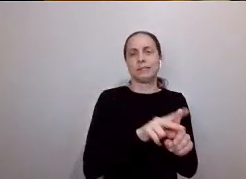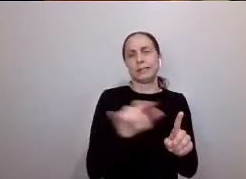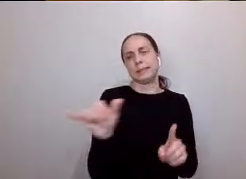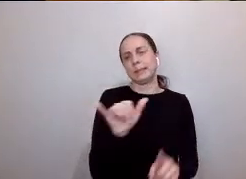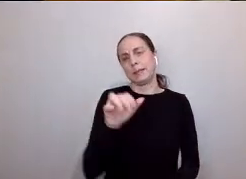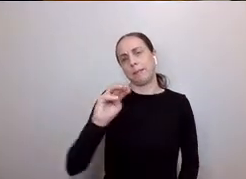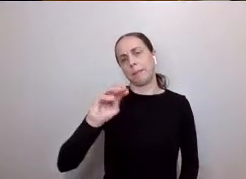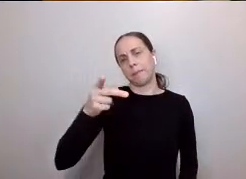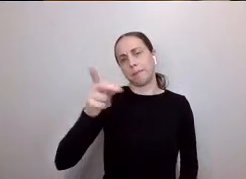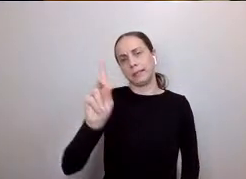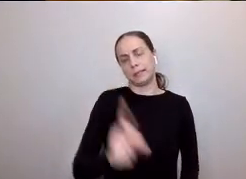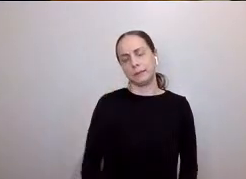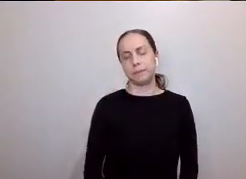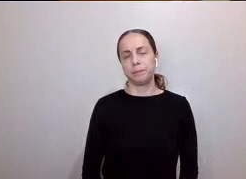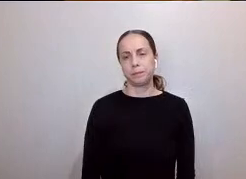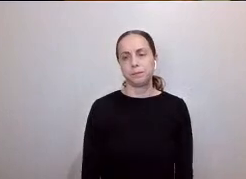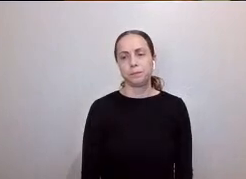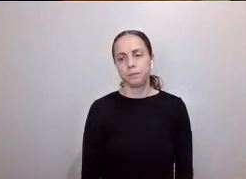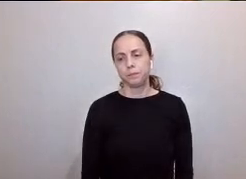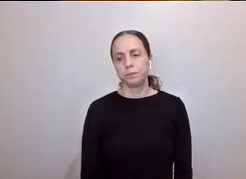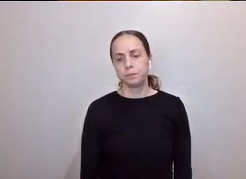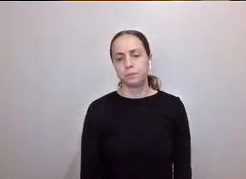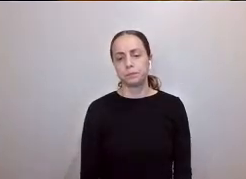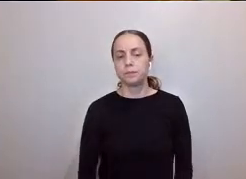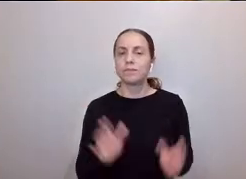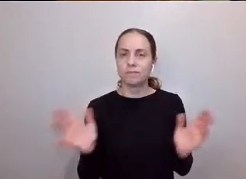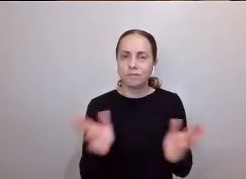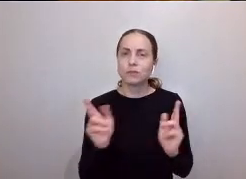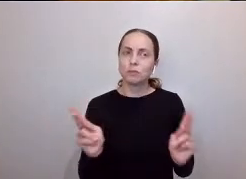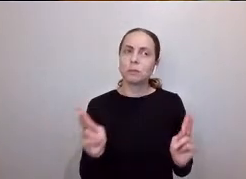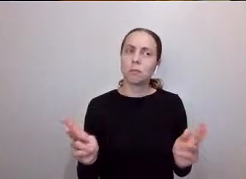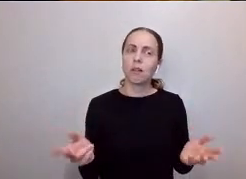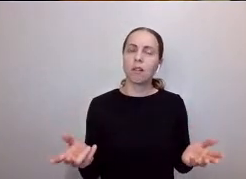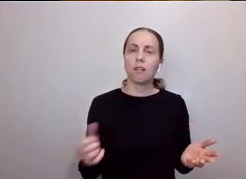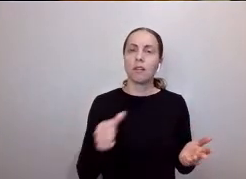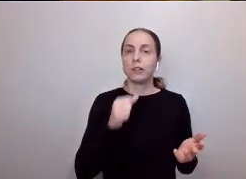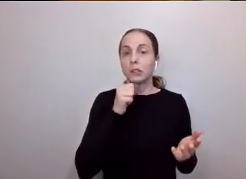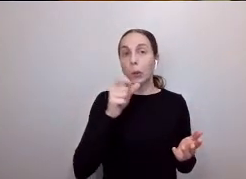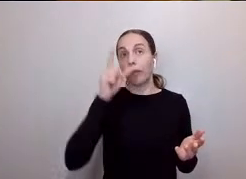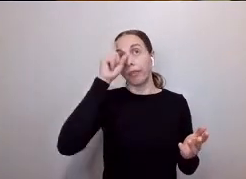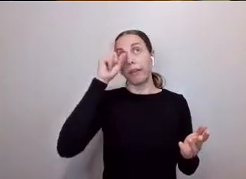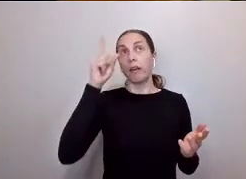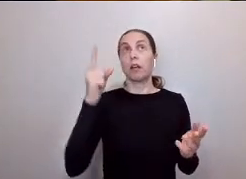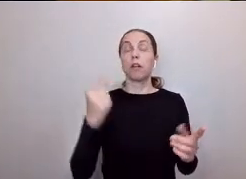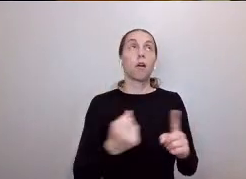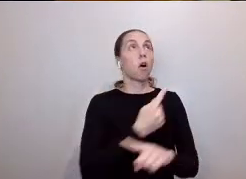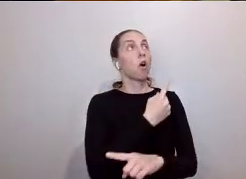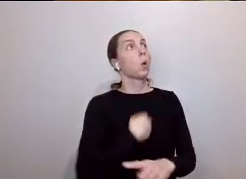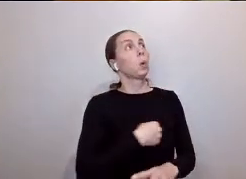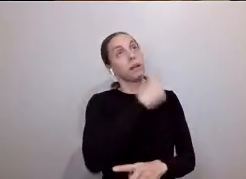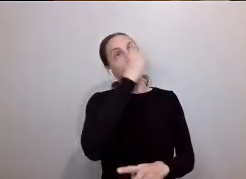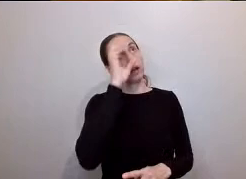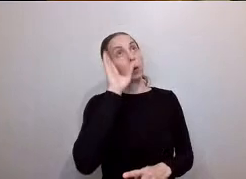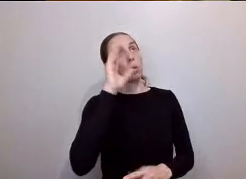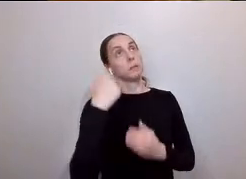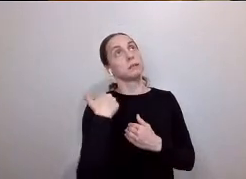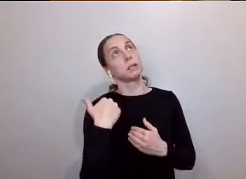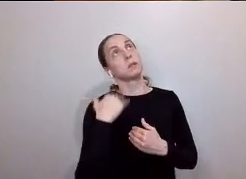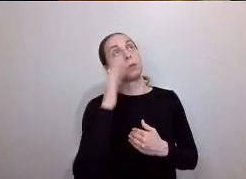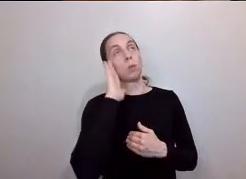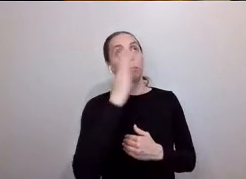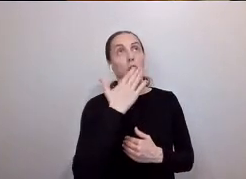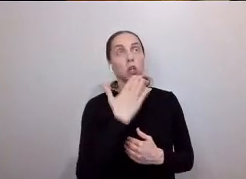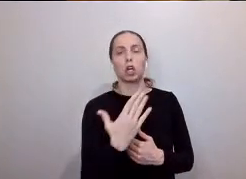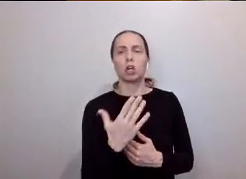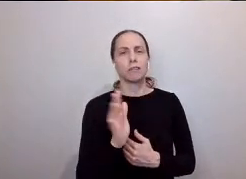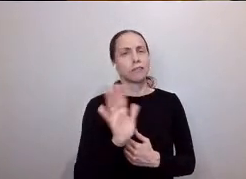you're not living in something of a fantasy about what we think would be responsible or good, because it's very important that we're grounded in. We have